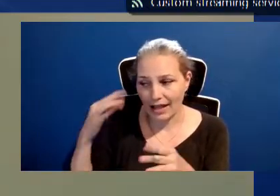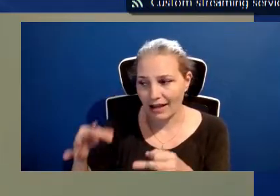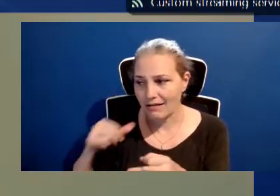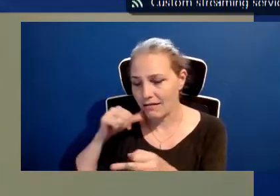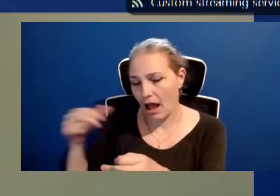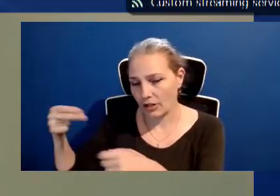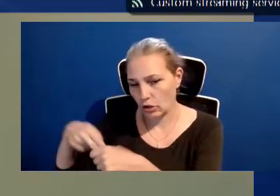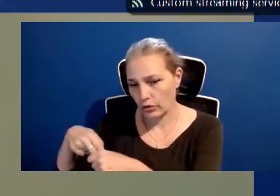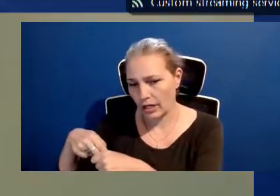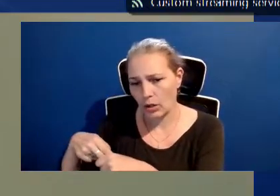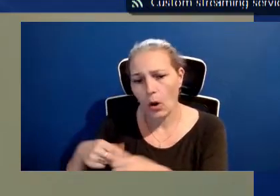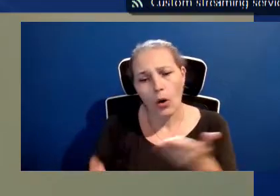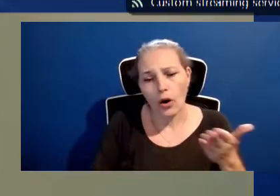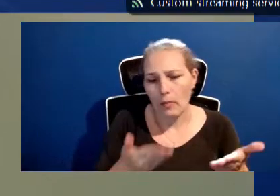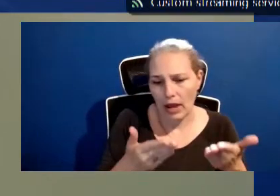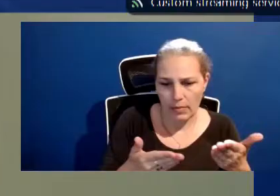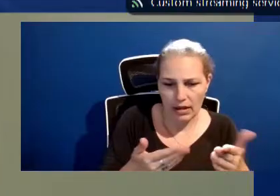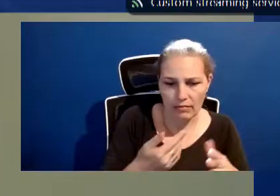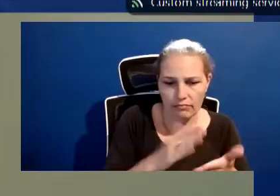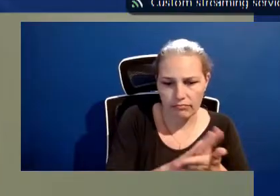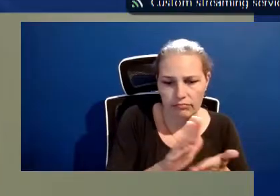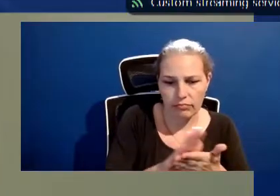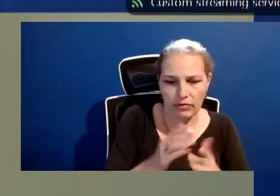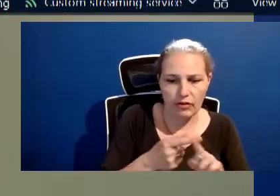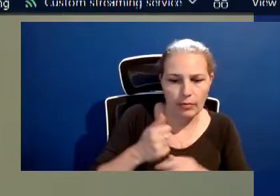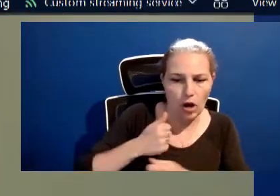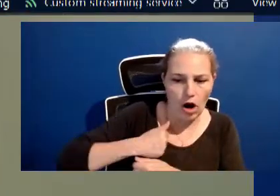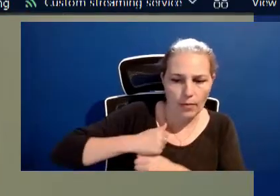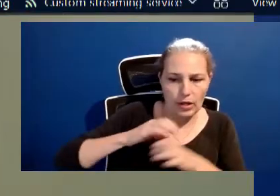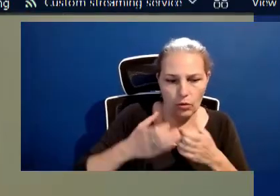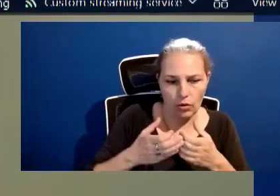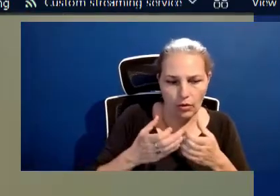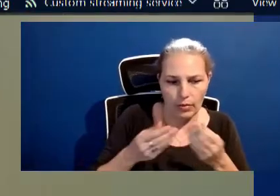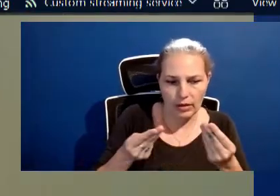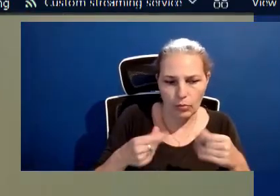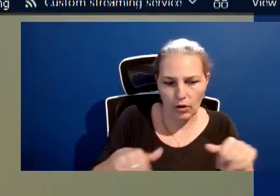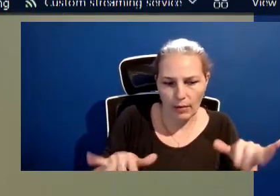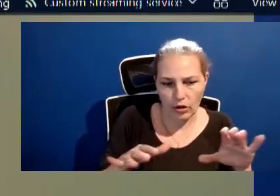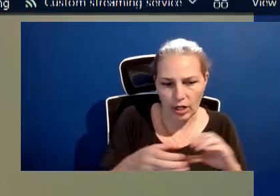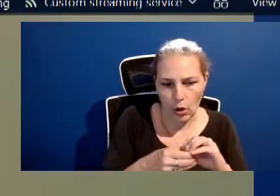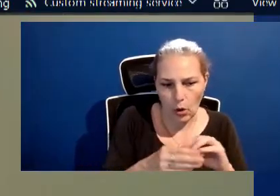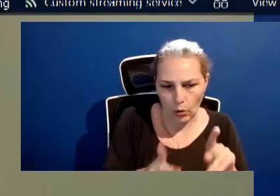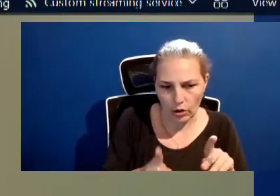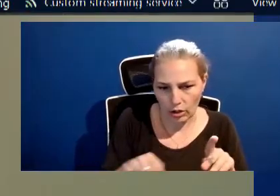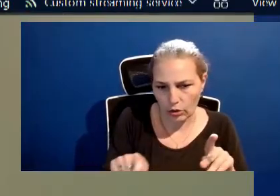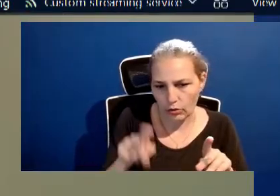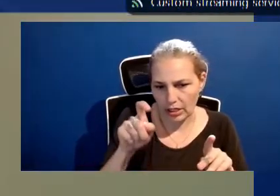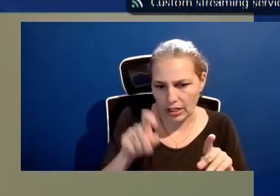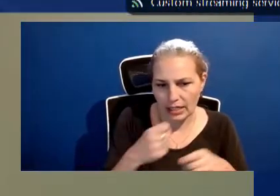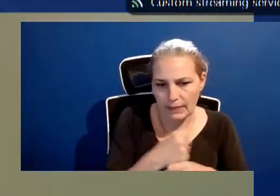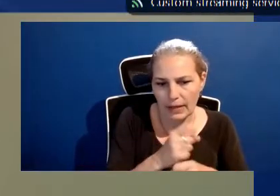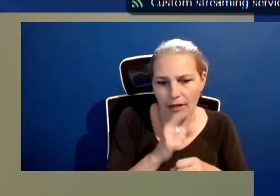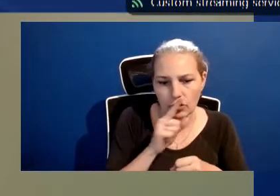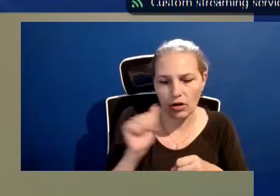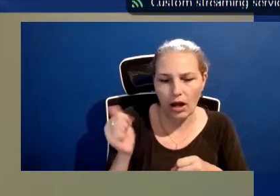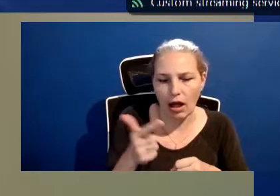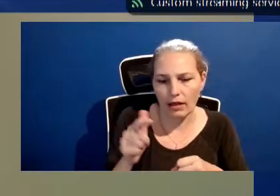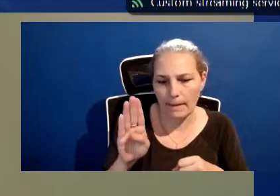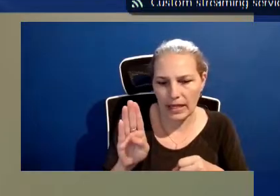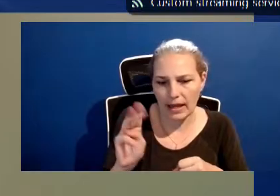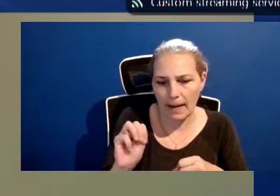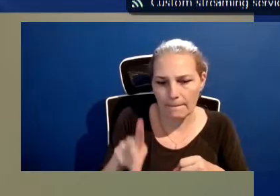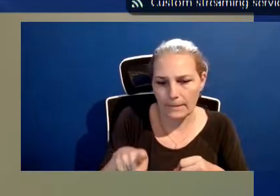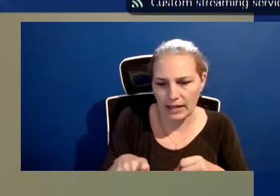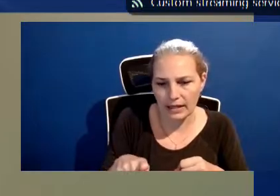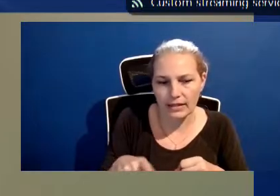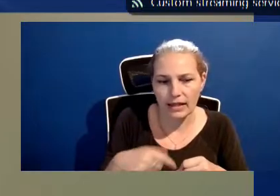that all the BMPs that I mentioned, the straw socks that are put on the edge of the property to prevent